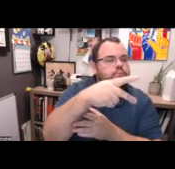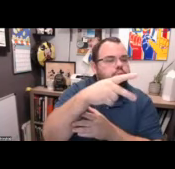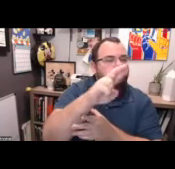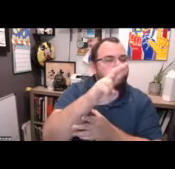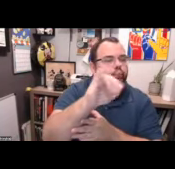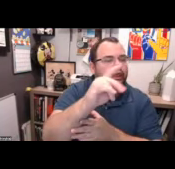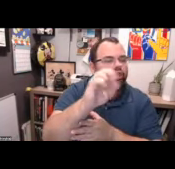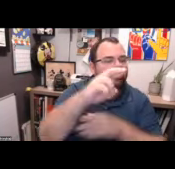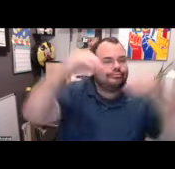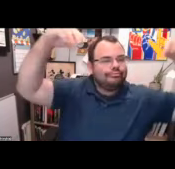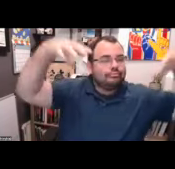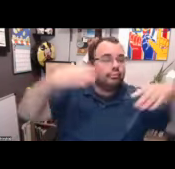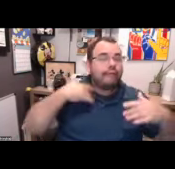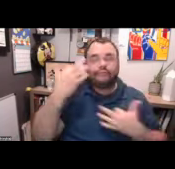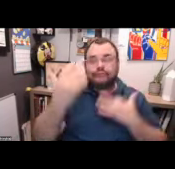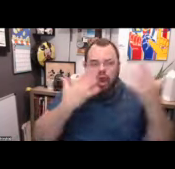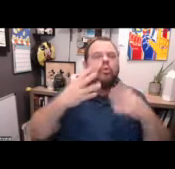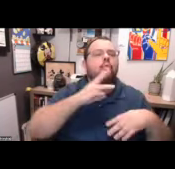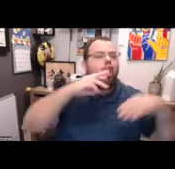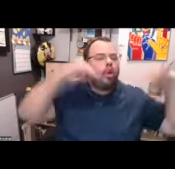public relations for